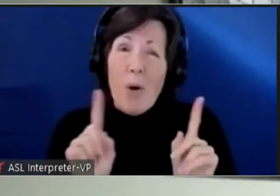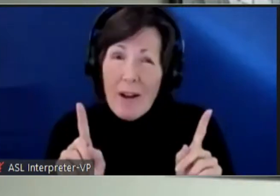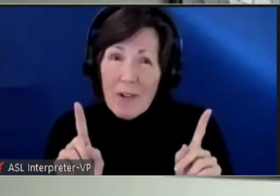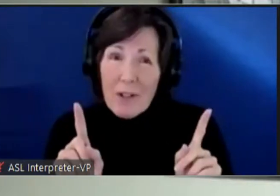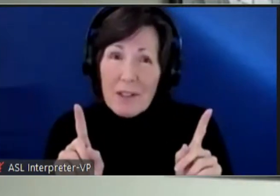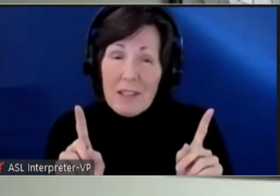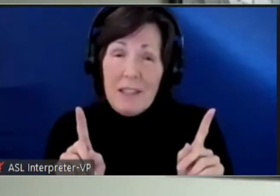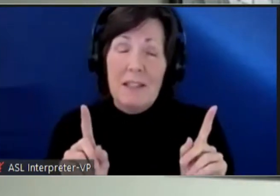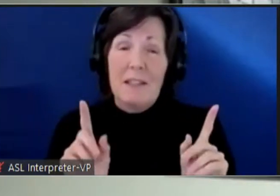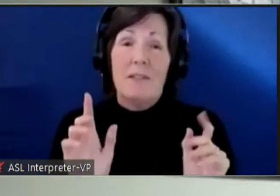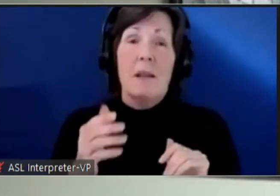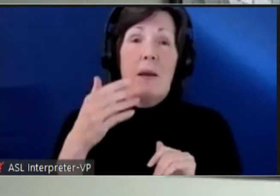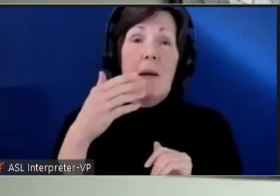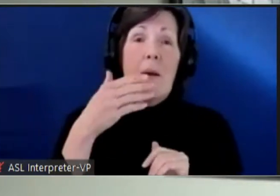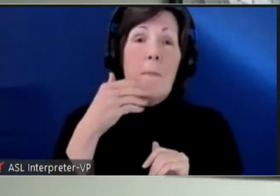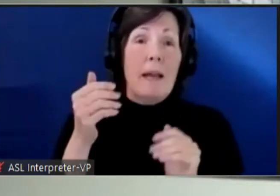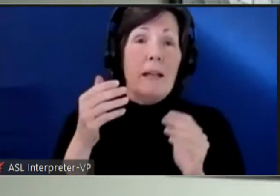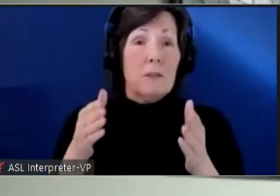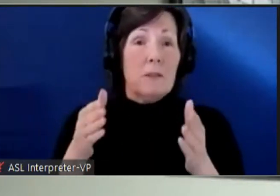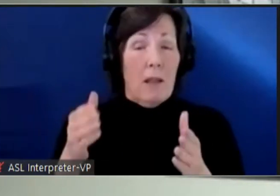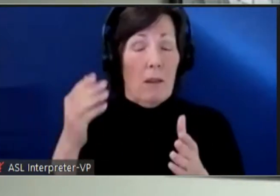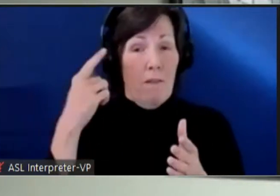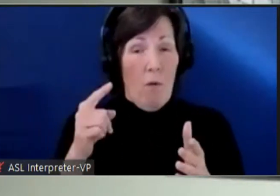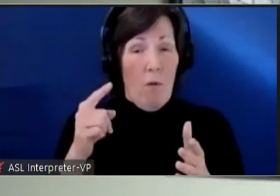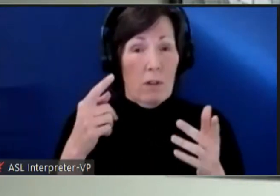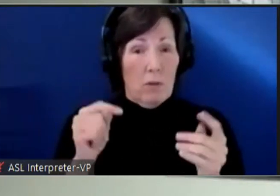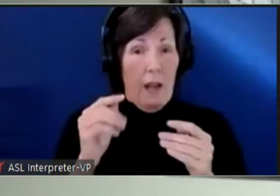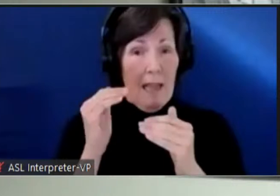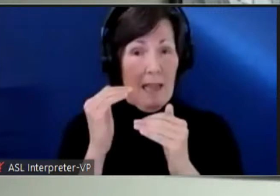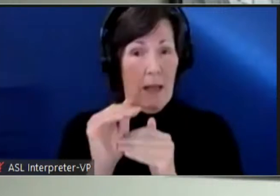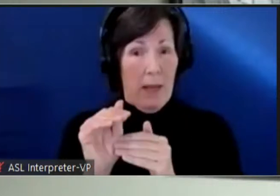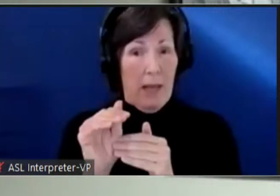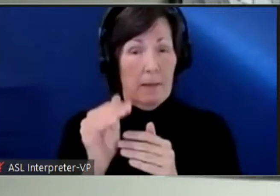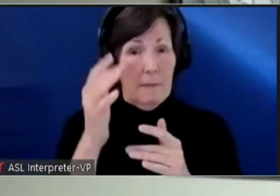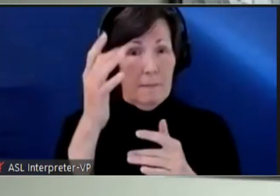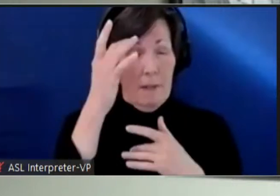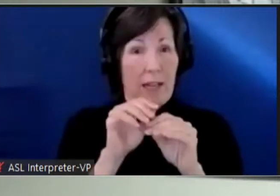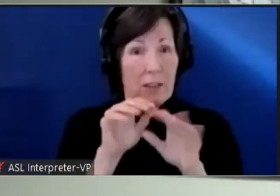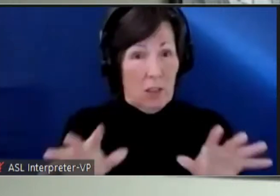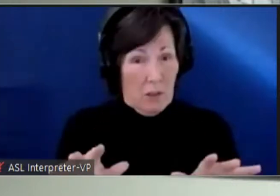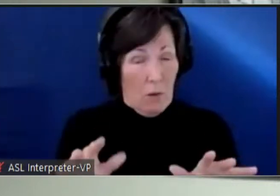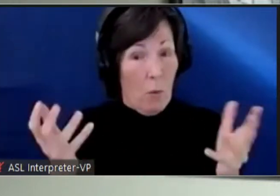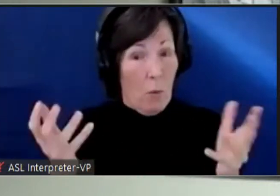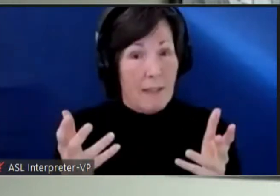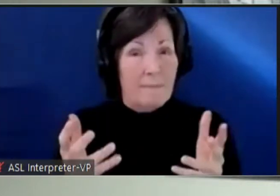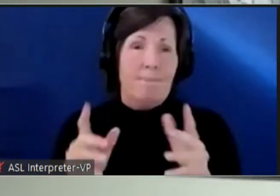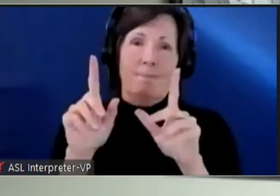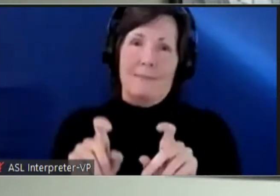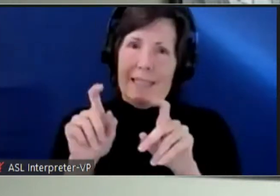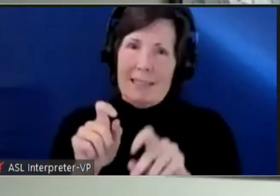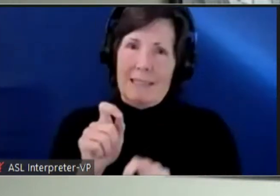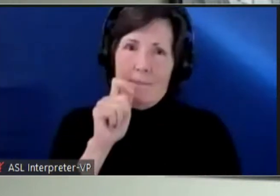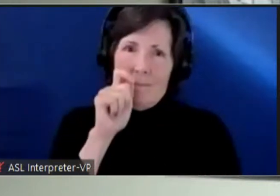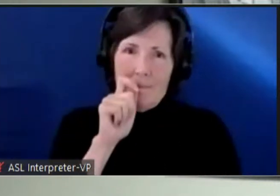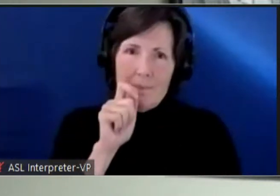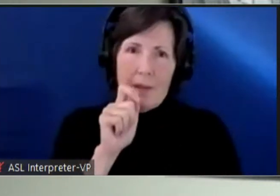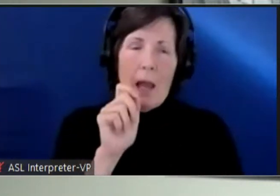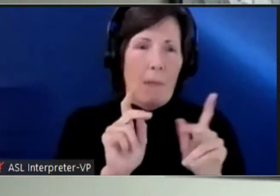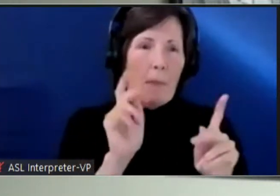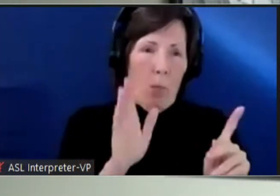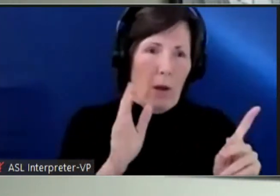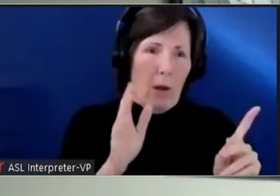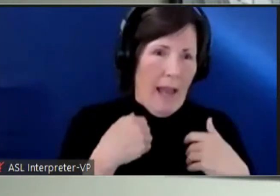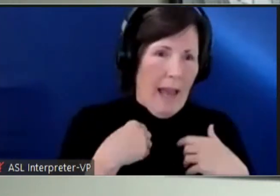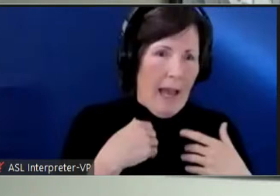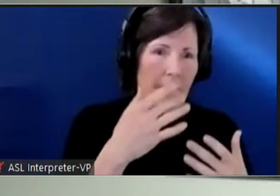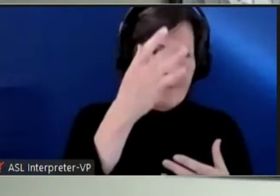the best method that we have to contain infection is this testing. People are going to have infections and they don't know that